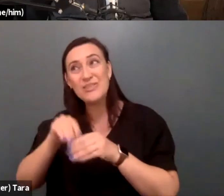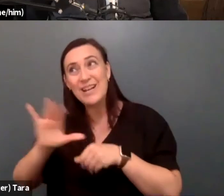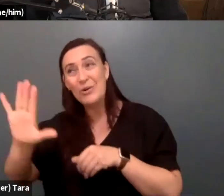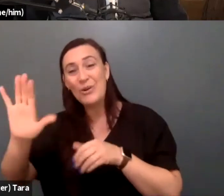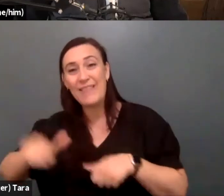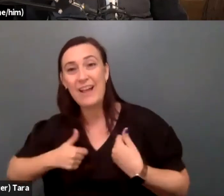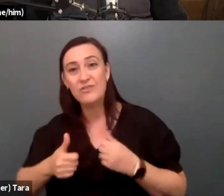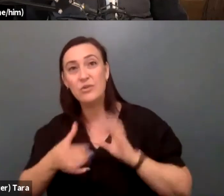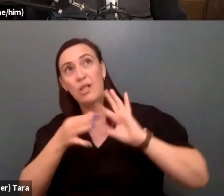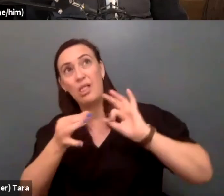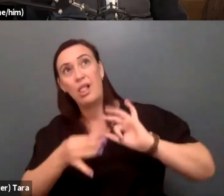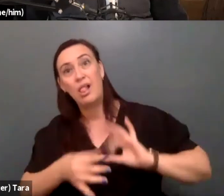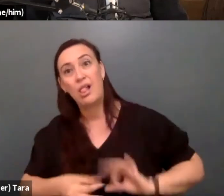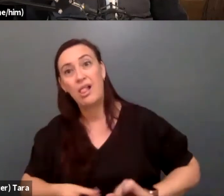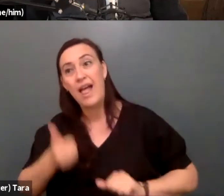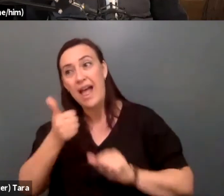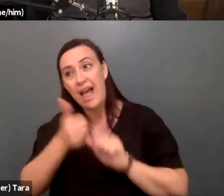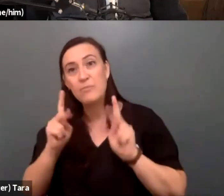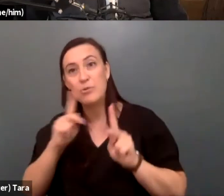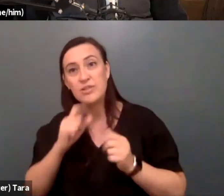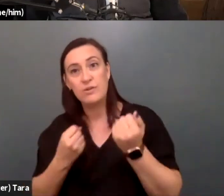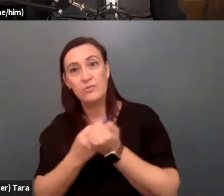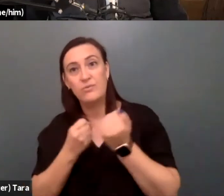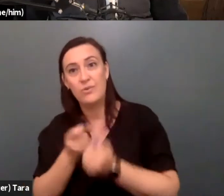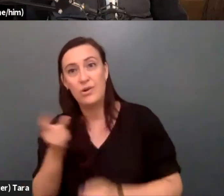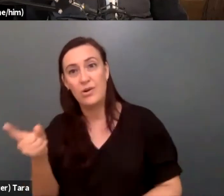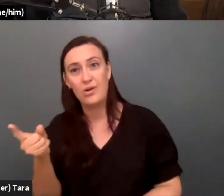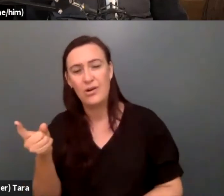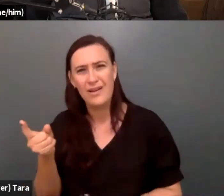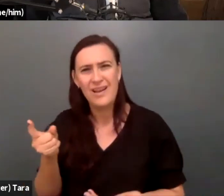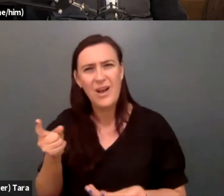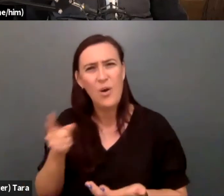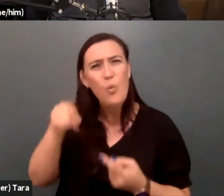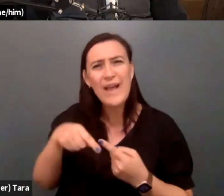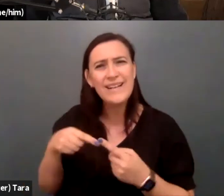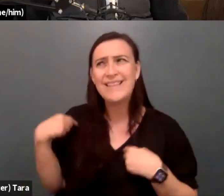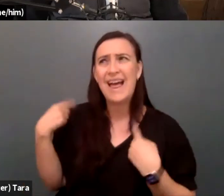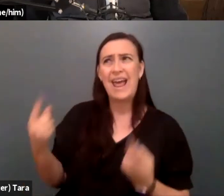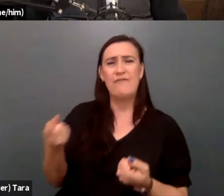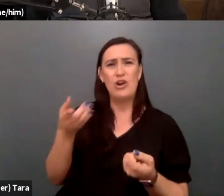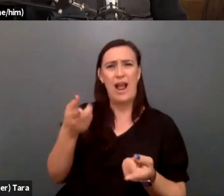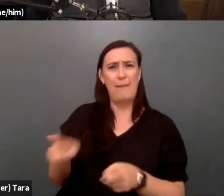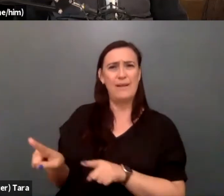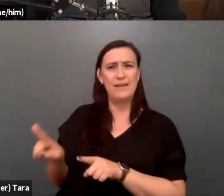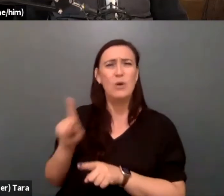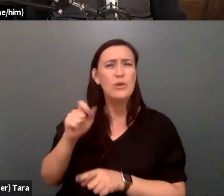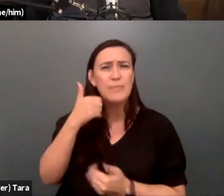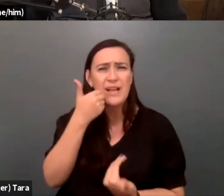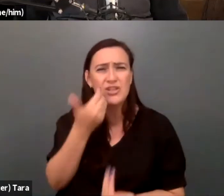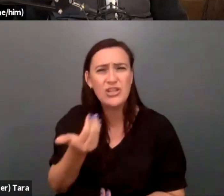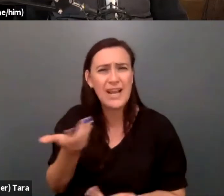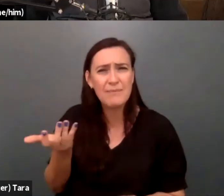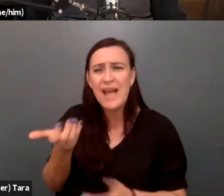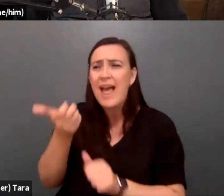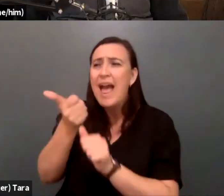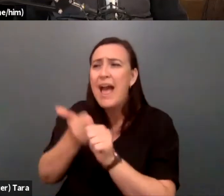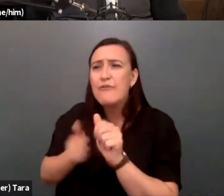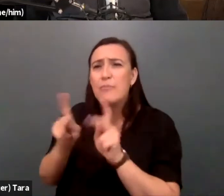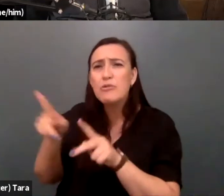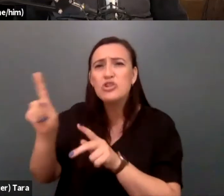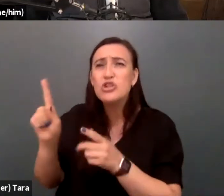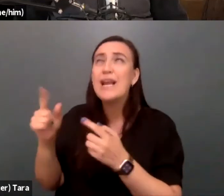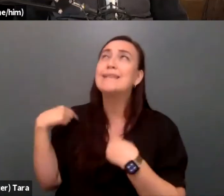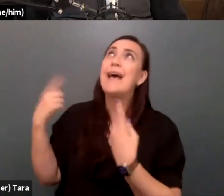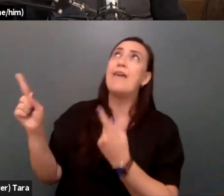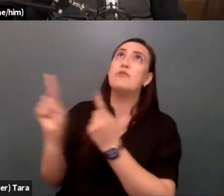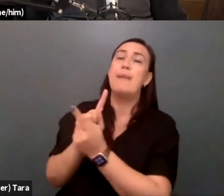any leader? We should all be ashamed that people, every person she ever met had to come out and